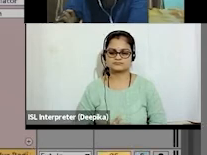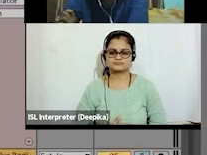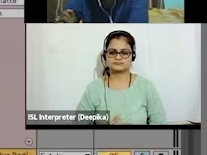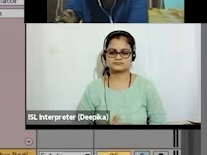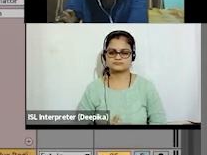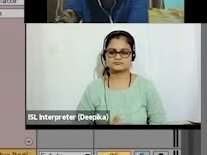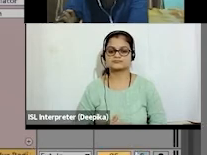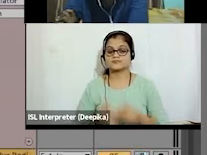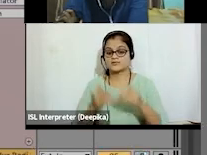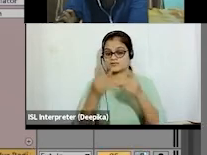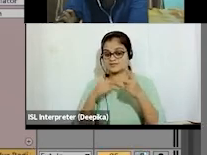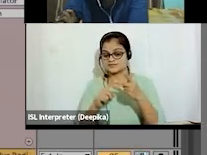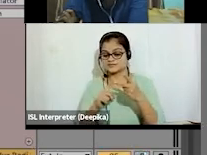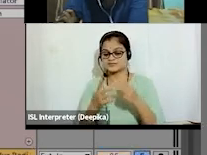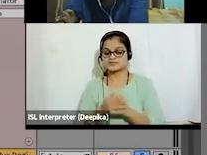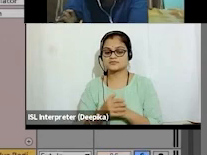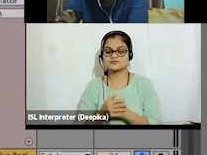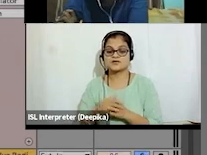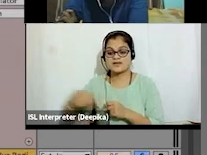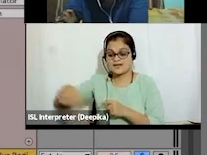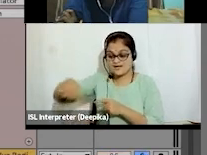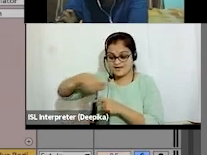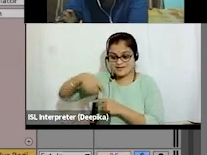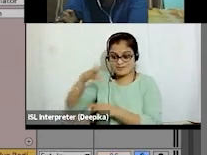The next sound was this gramophone recording.